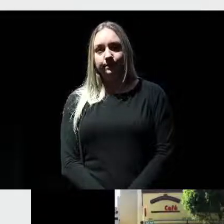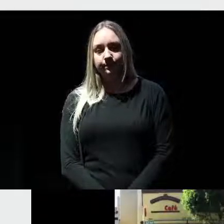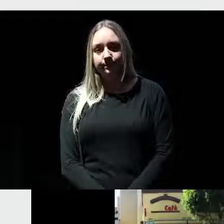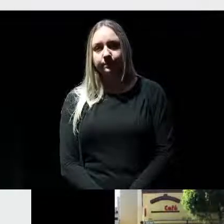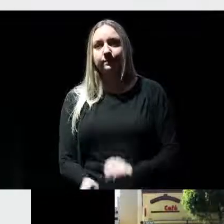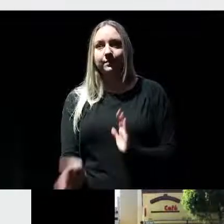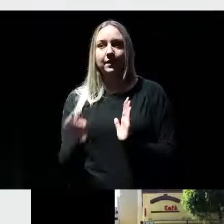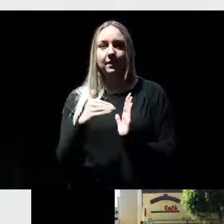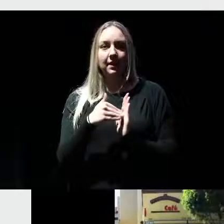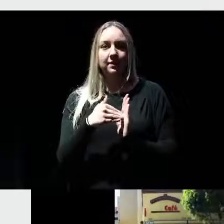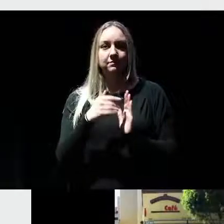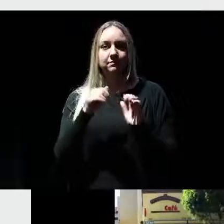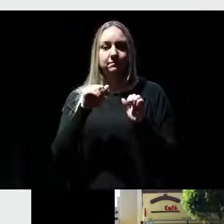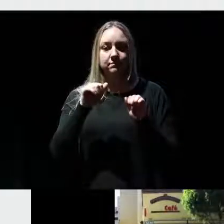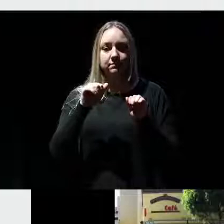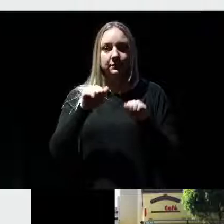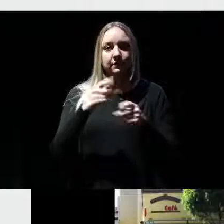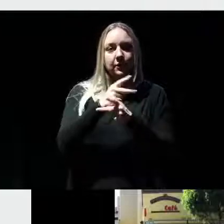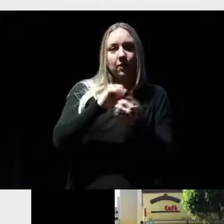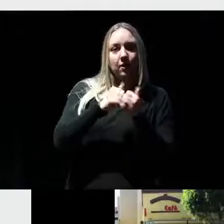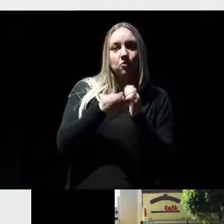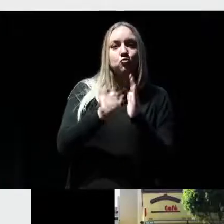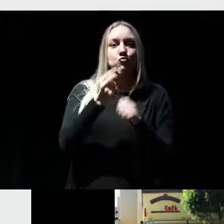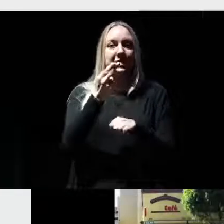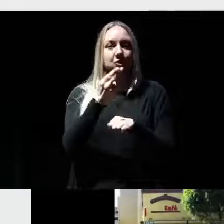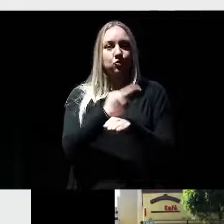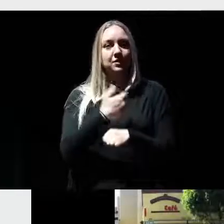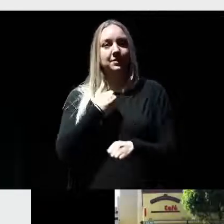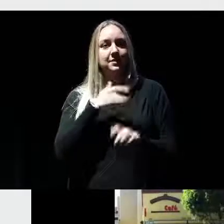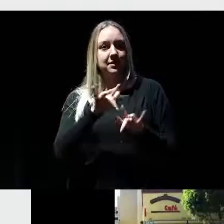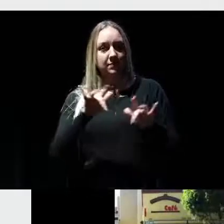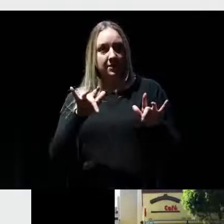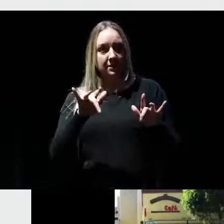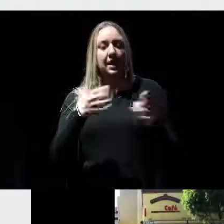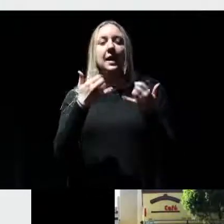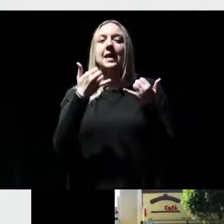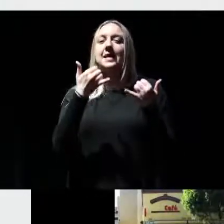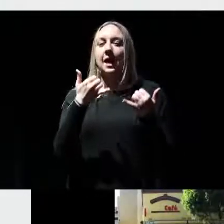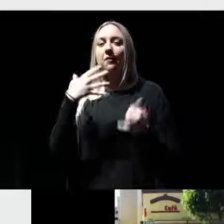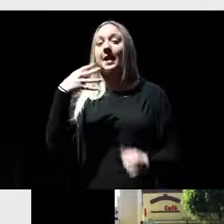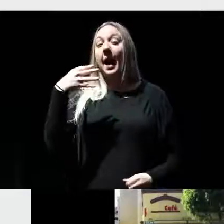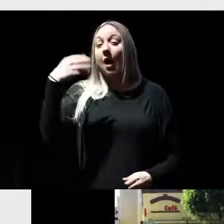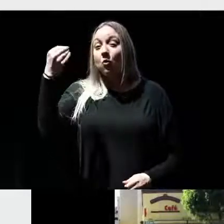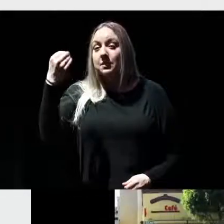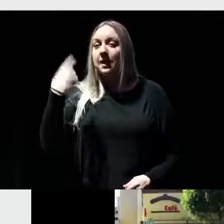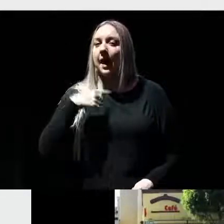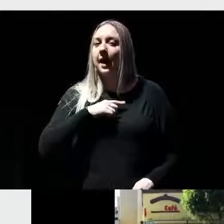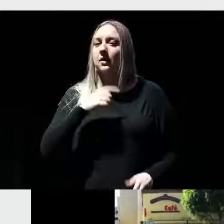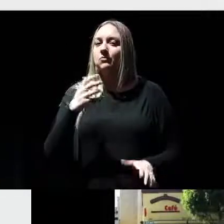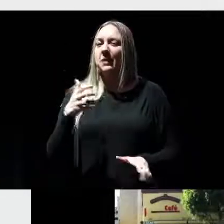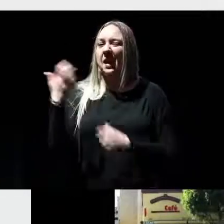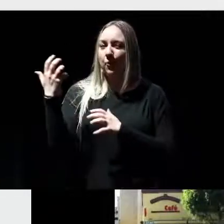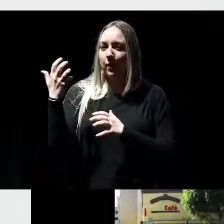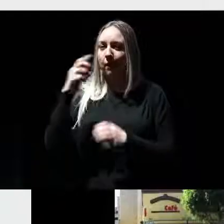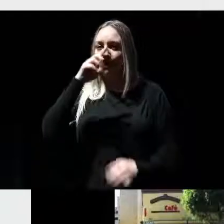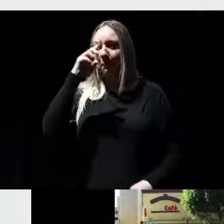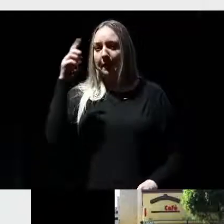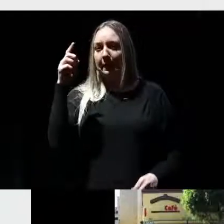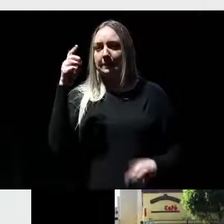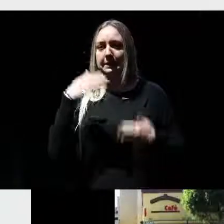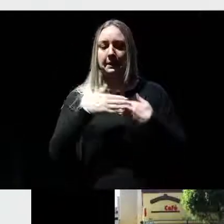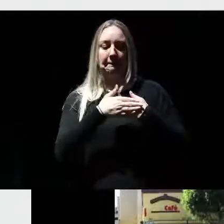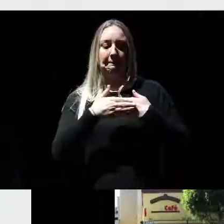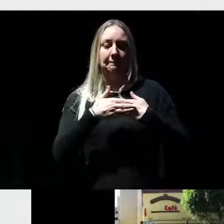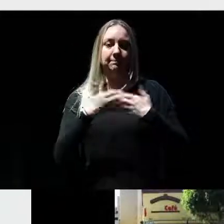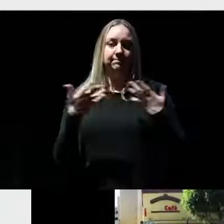reusing what we've made already. We did strip the skin off of it because that was